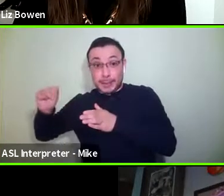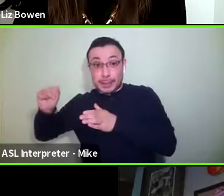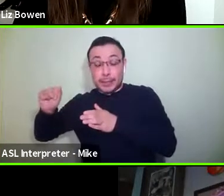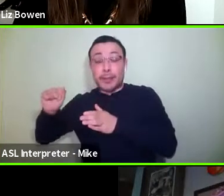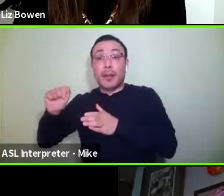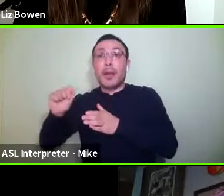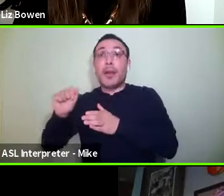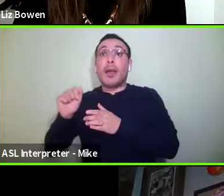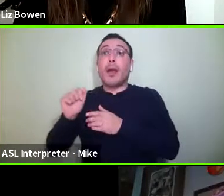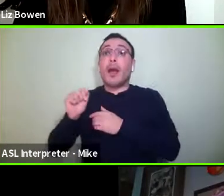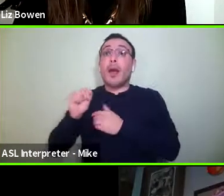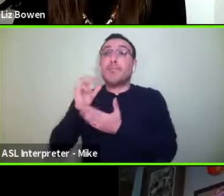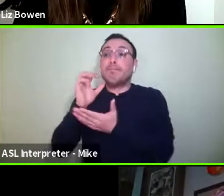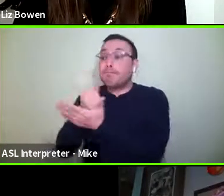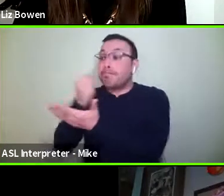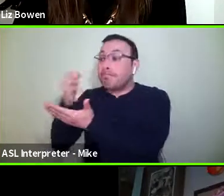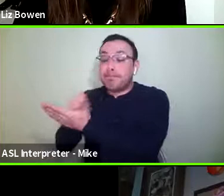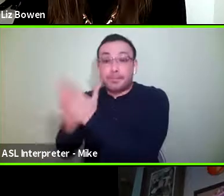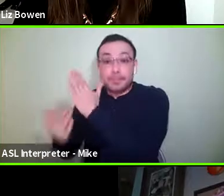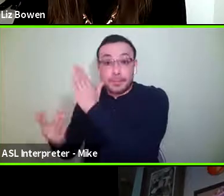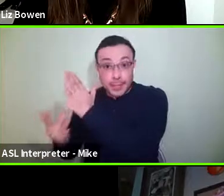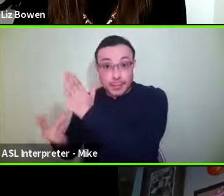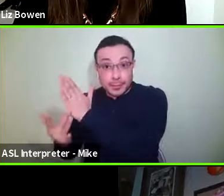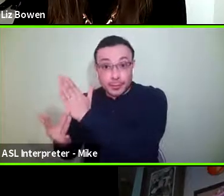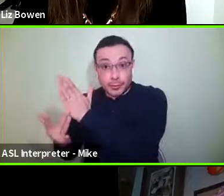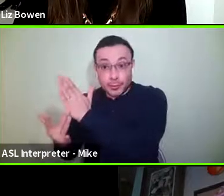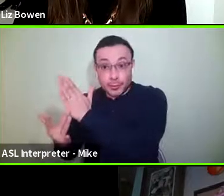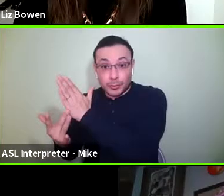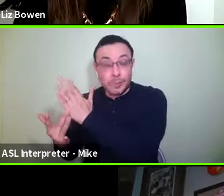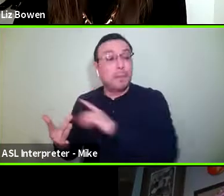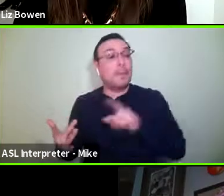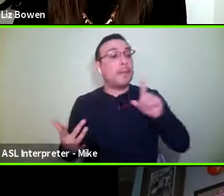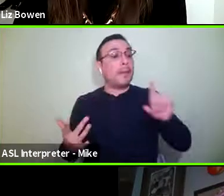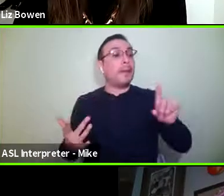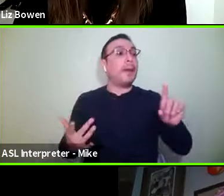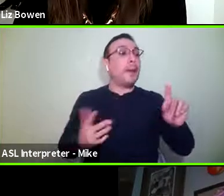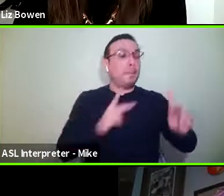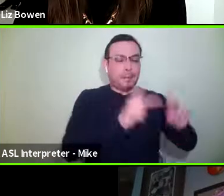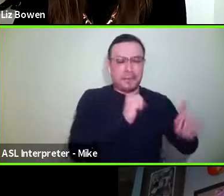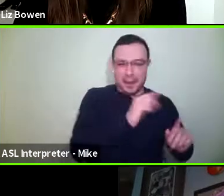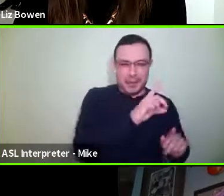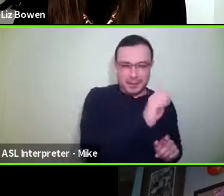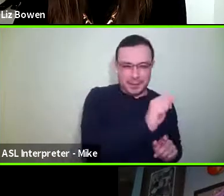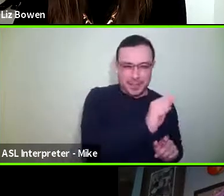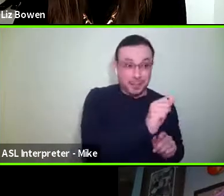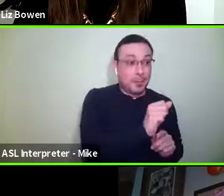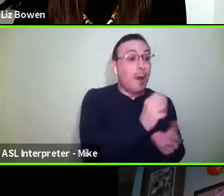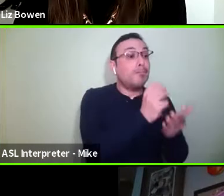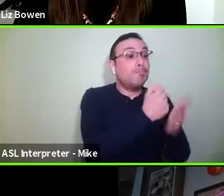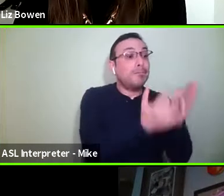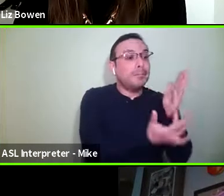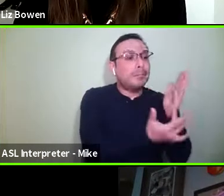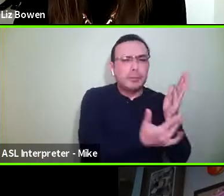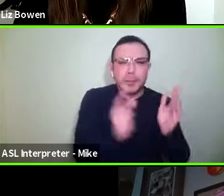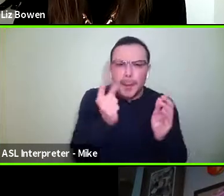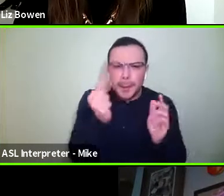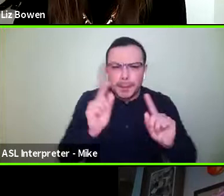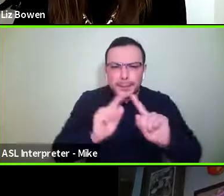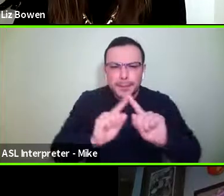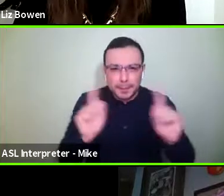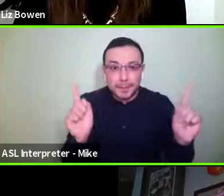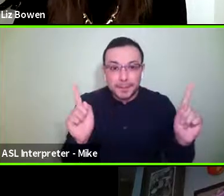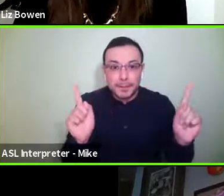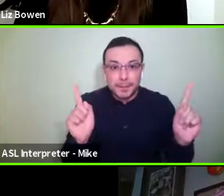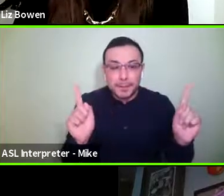differently than non-disabled people. And I don't want to oversimplify this, but as Karen has pointed out, and